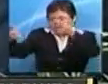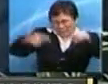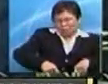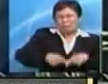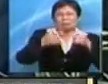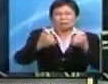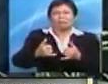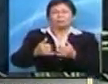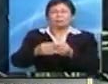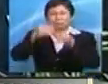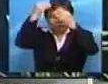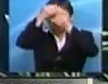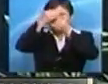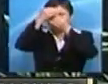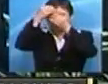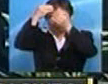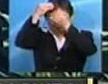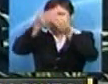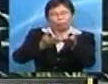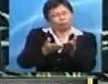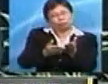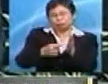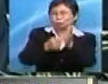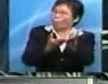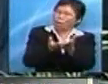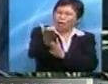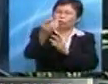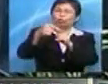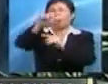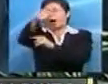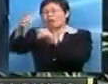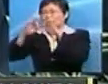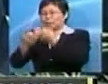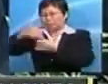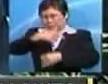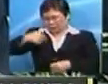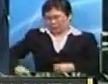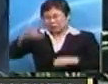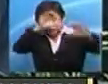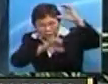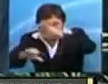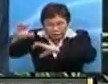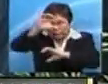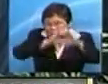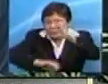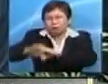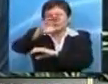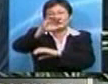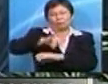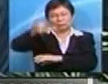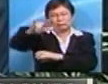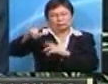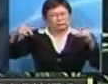live to other families in Beijing. The search for MH370 continues to be a large,